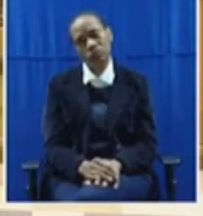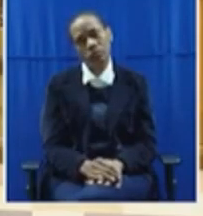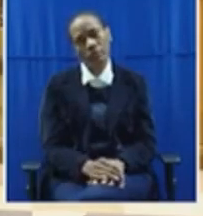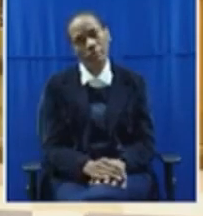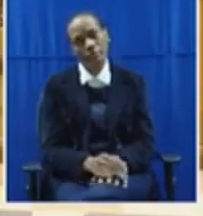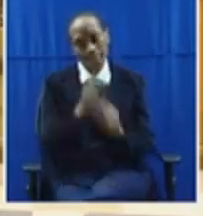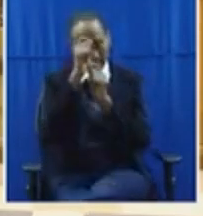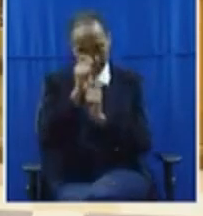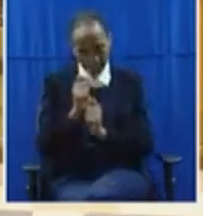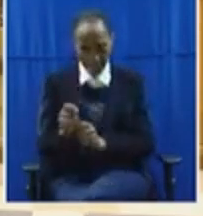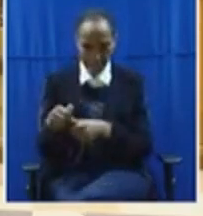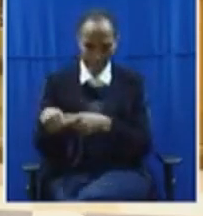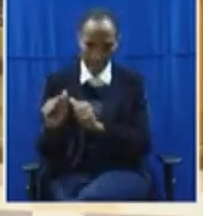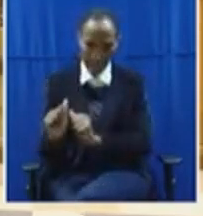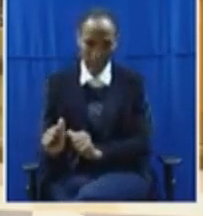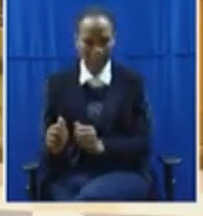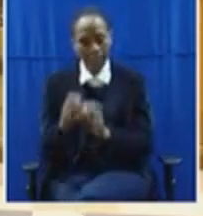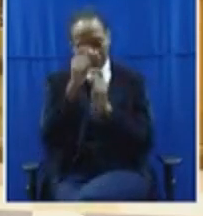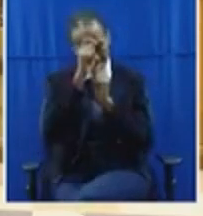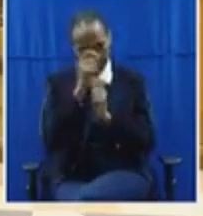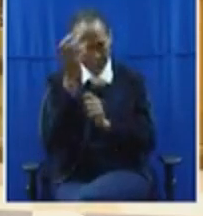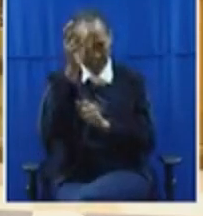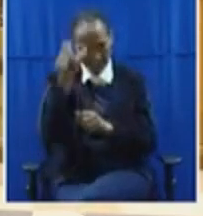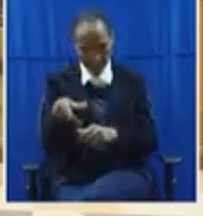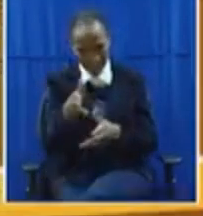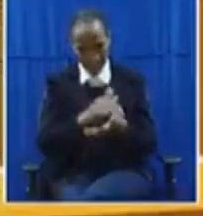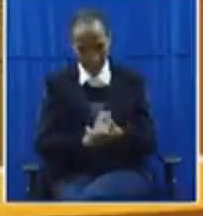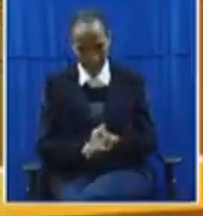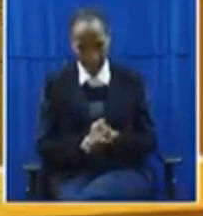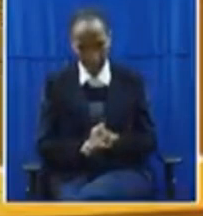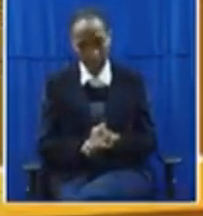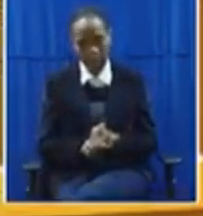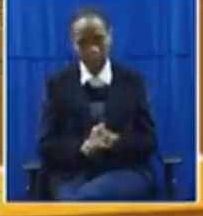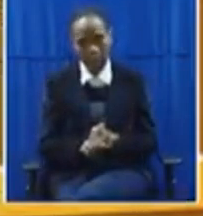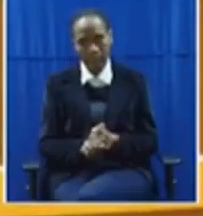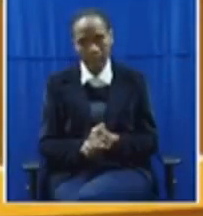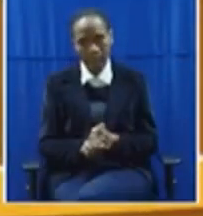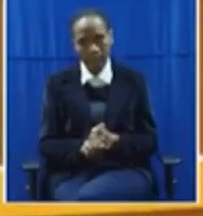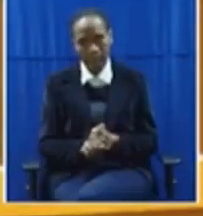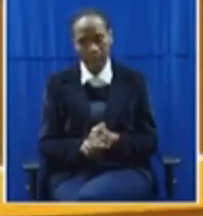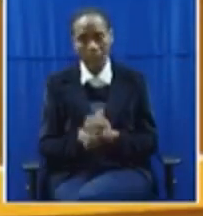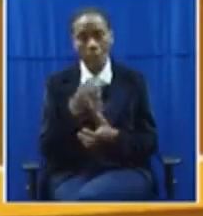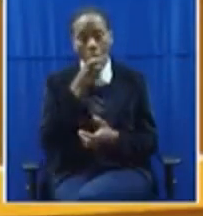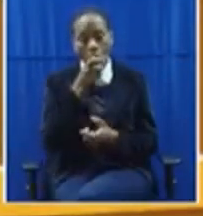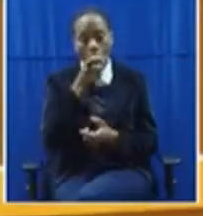Honourable Chair, Honourable Speaker, I wish to borrow words